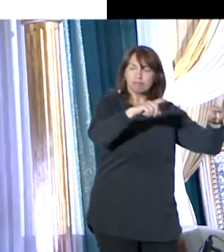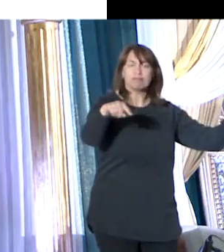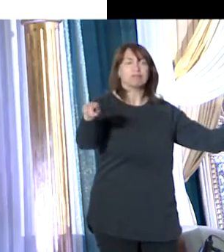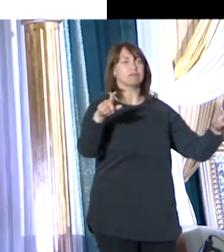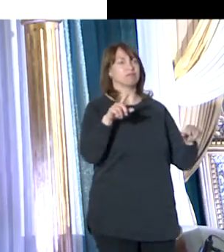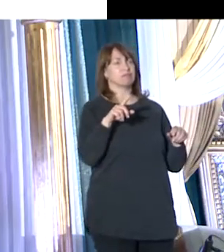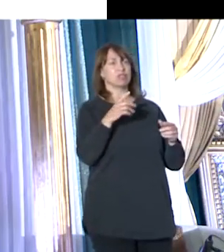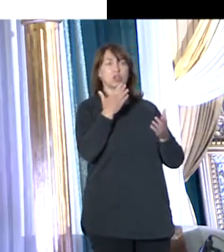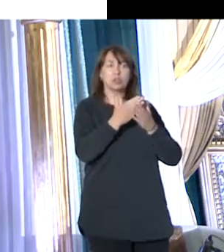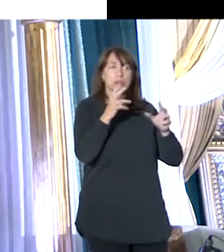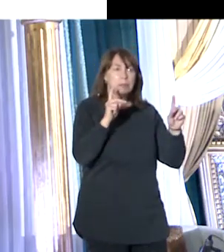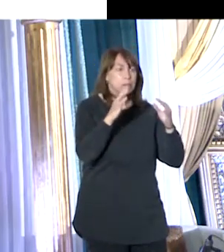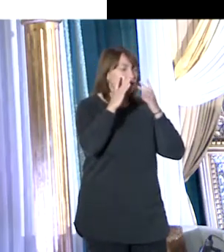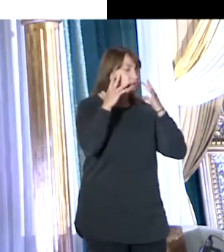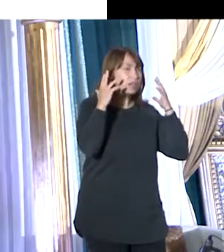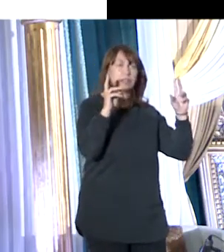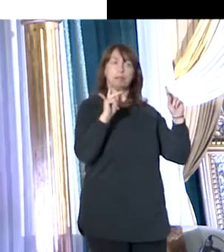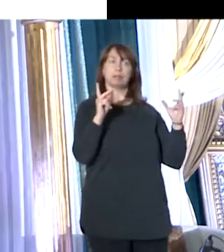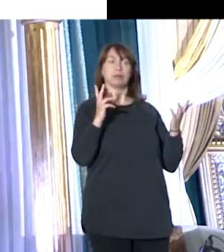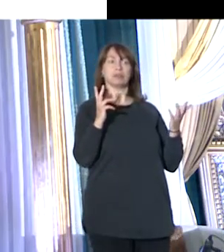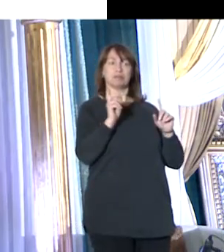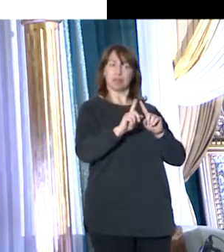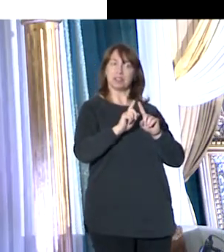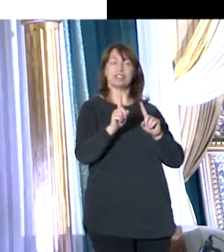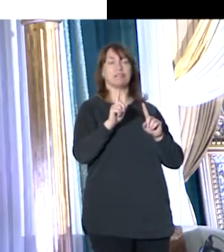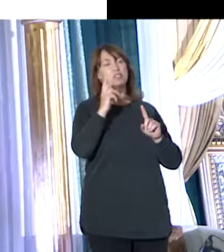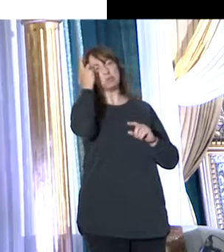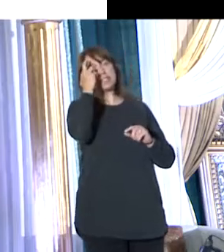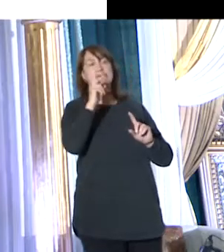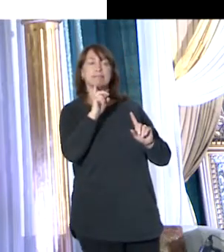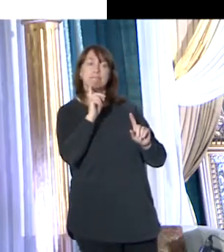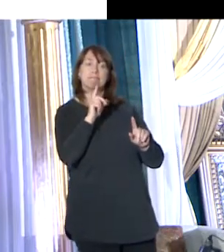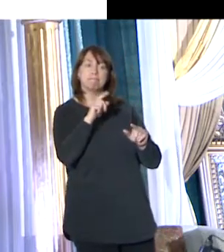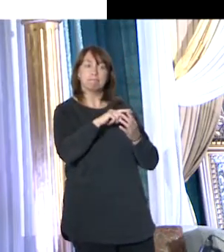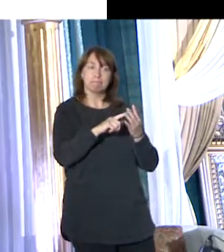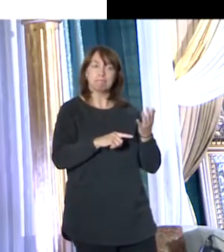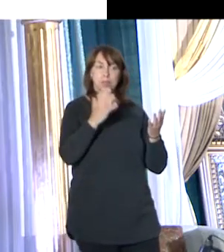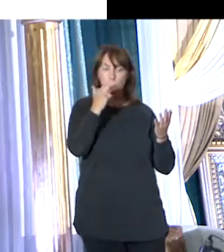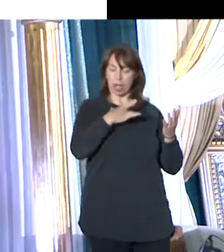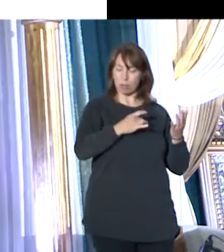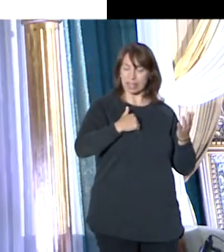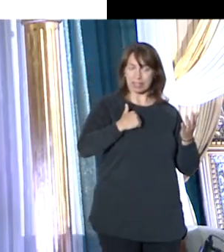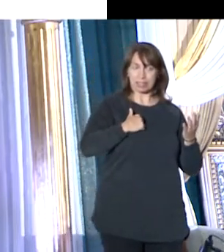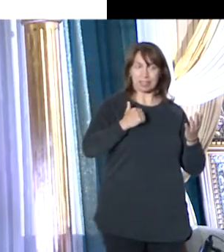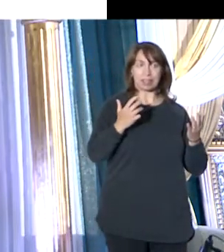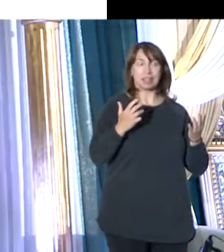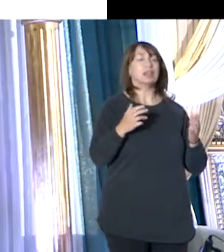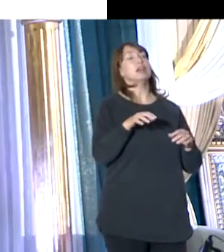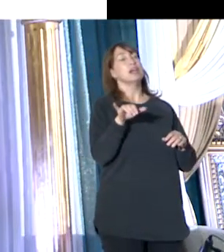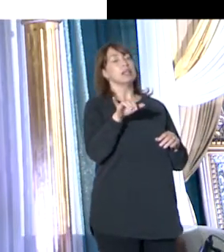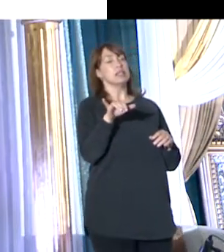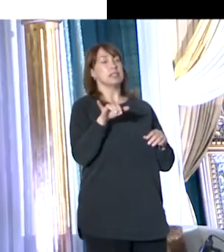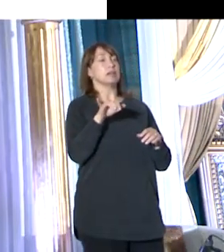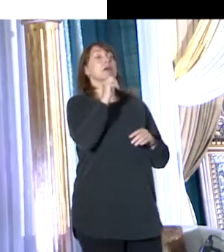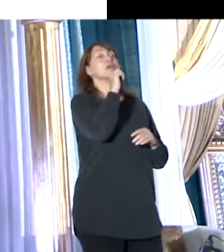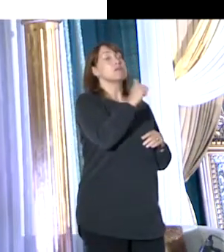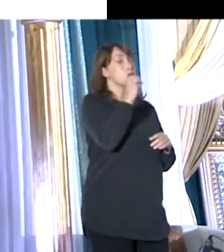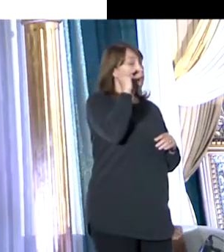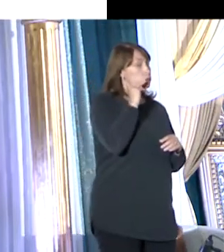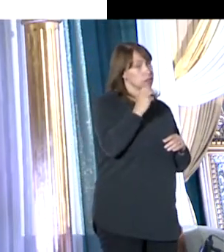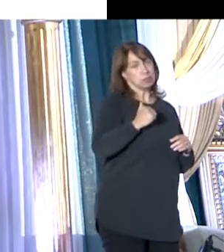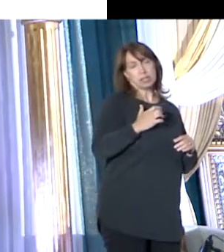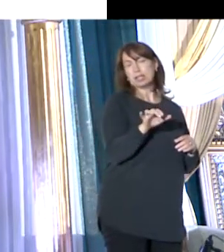people. These are the kinds of reasons that people give. What's notable here is that these are the same reasons that other kinds of Canadians give as well. So there's